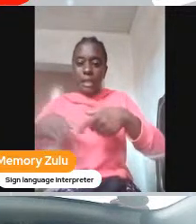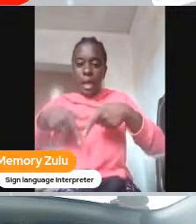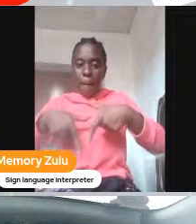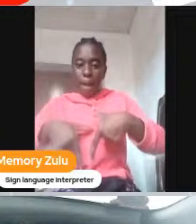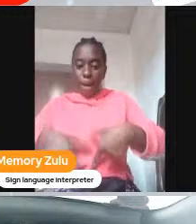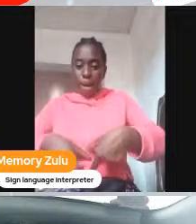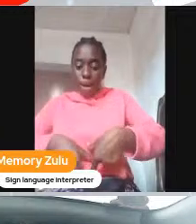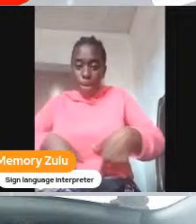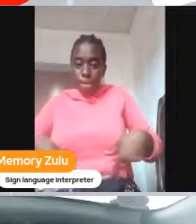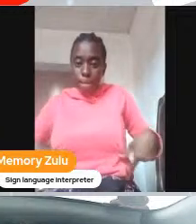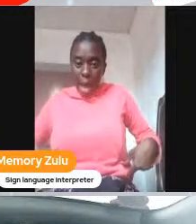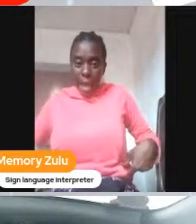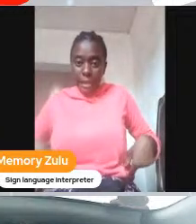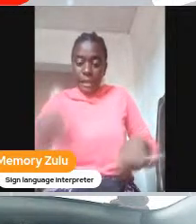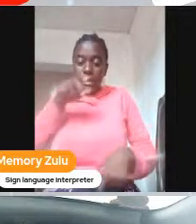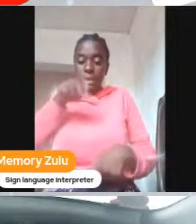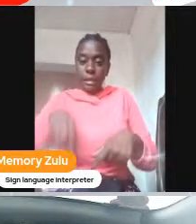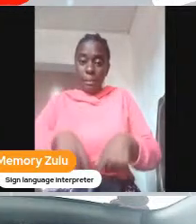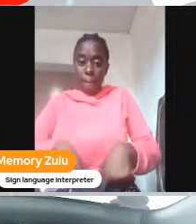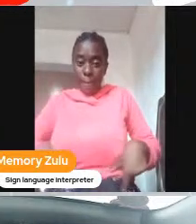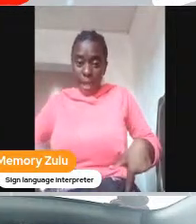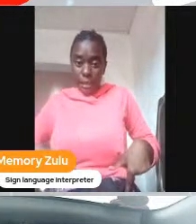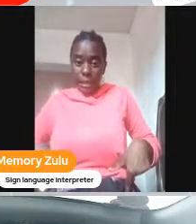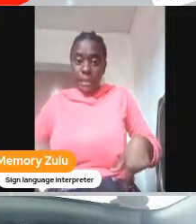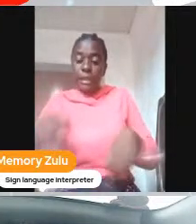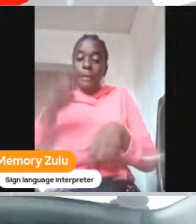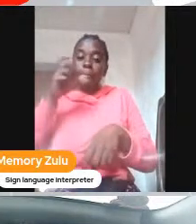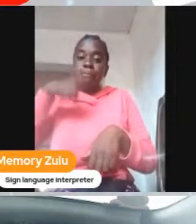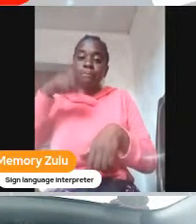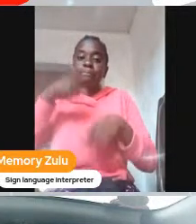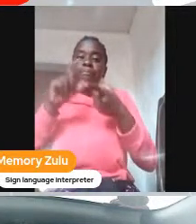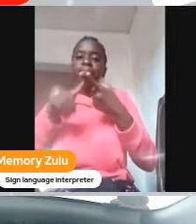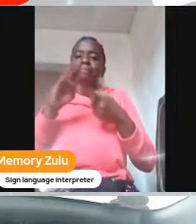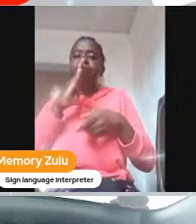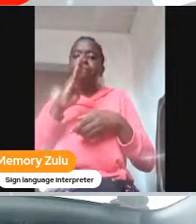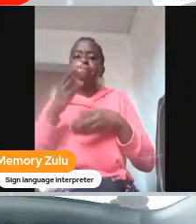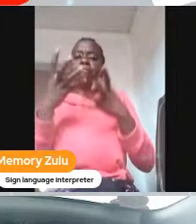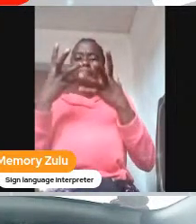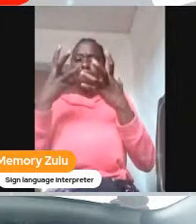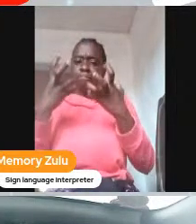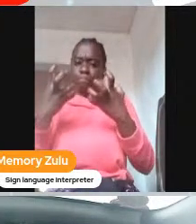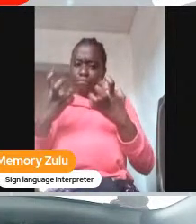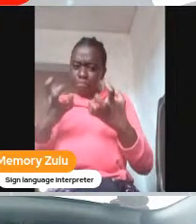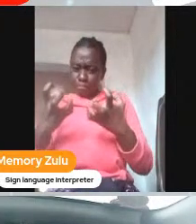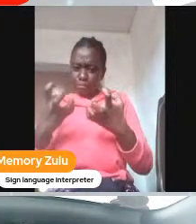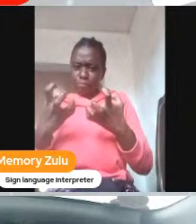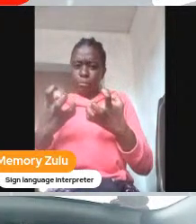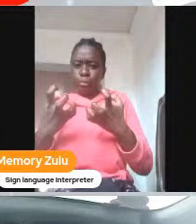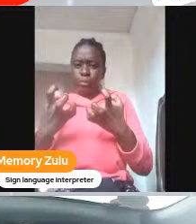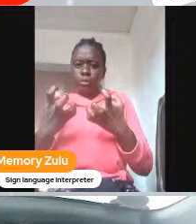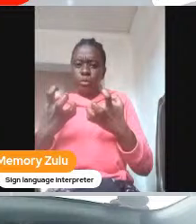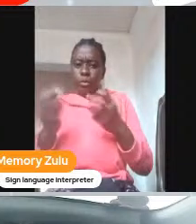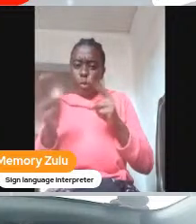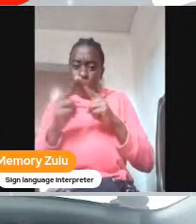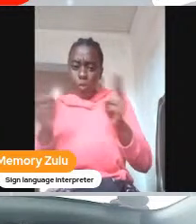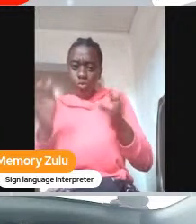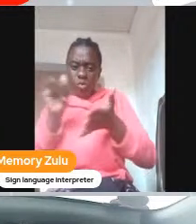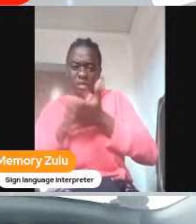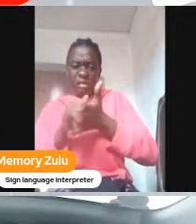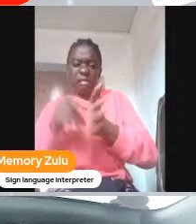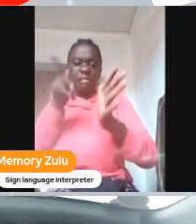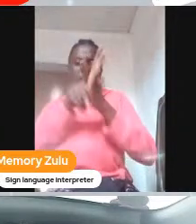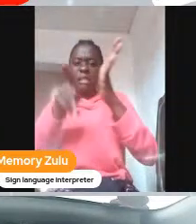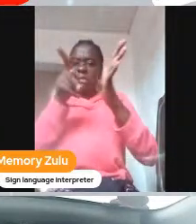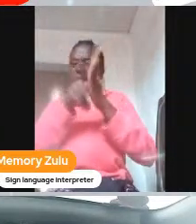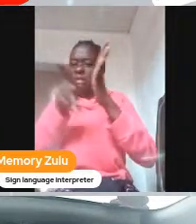we've washed our pants, let's be ironing them, so that in case there's a bacteria, it can be killed as we are ironing with heat. Then let's